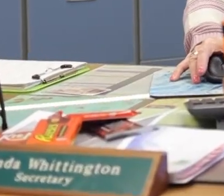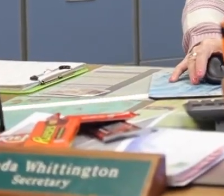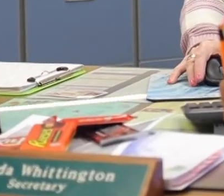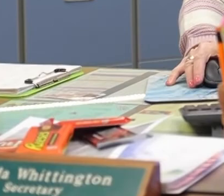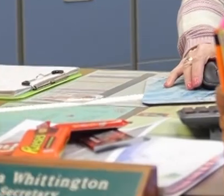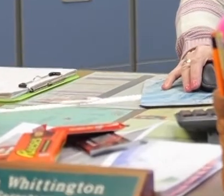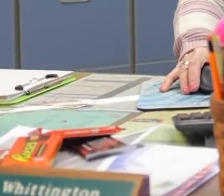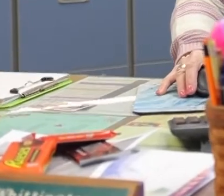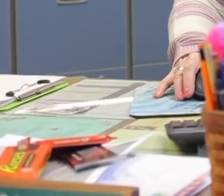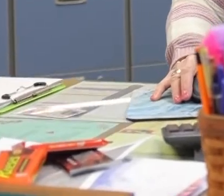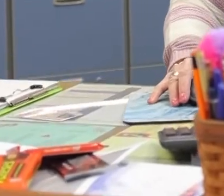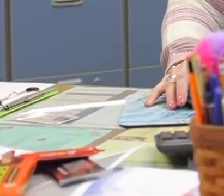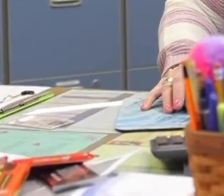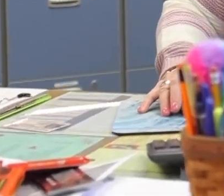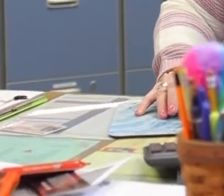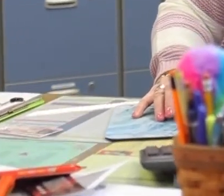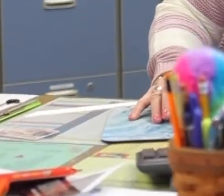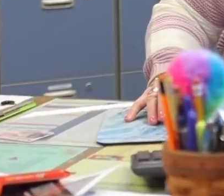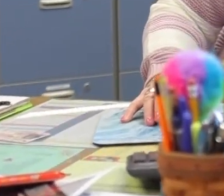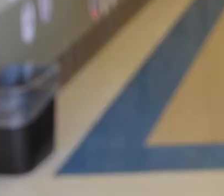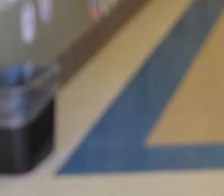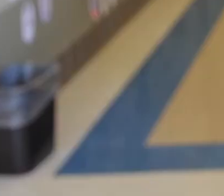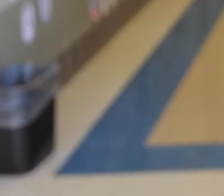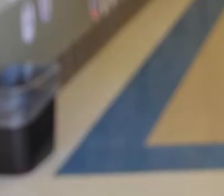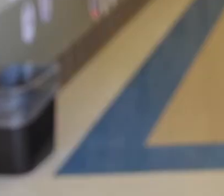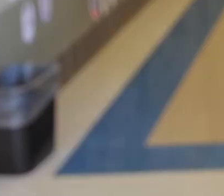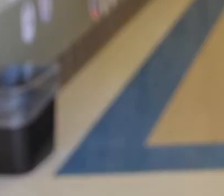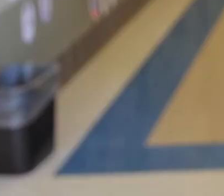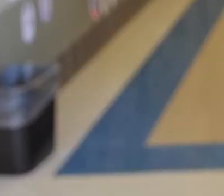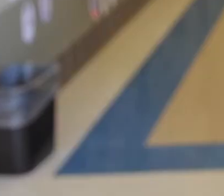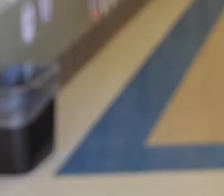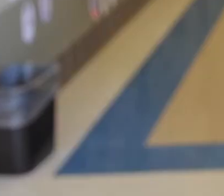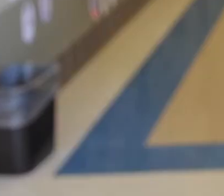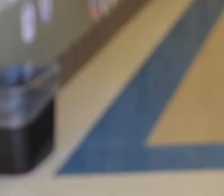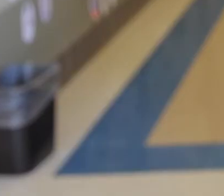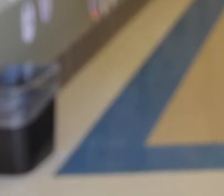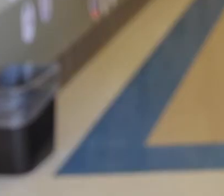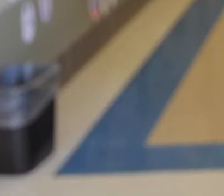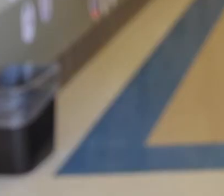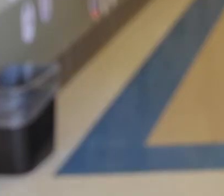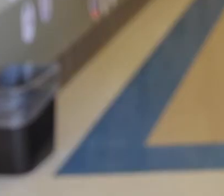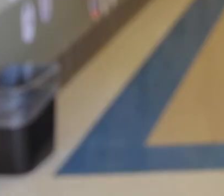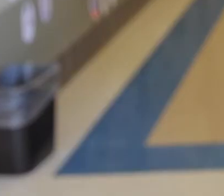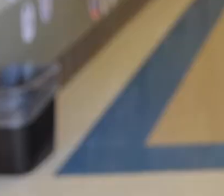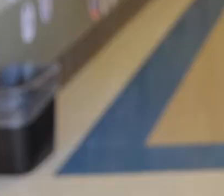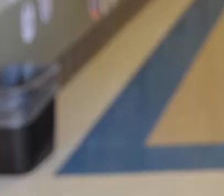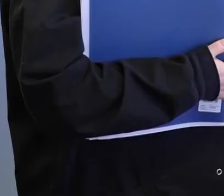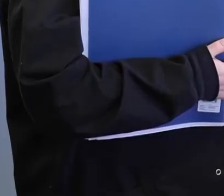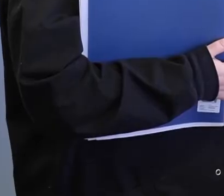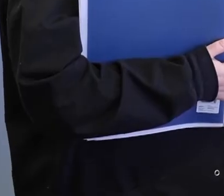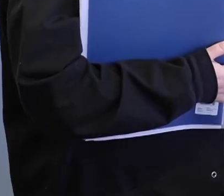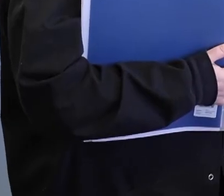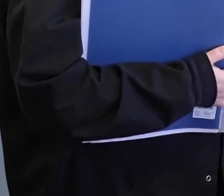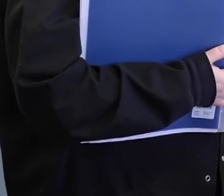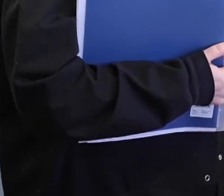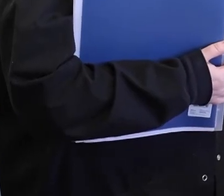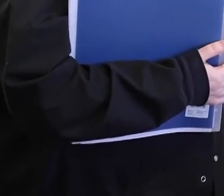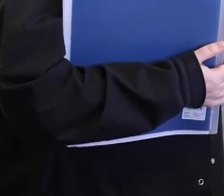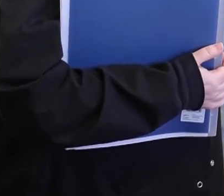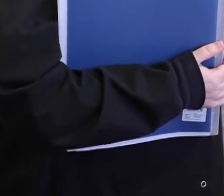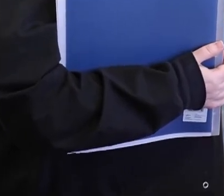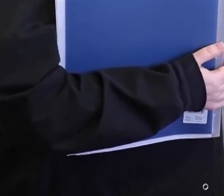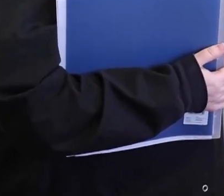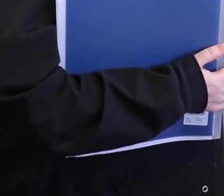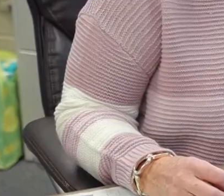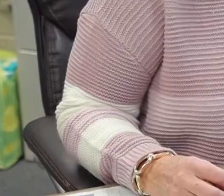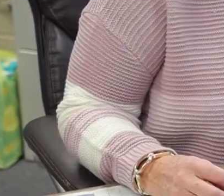keeps everything moving, and she does it seamlessly. It doesn't seem like it's an effort. She's never one to complain about what